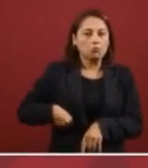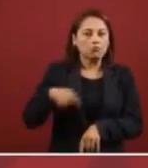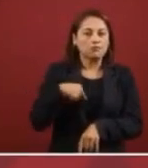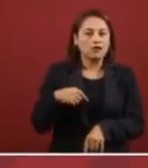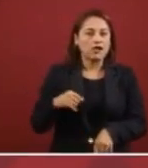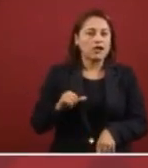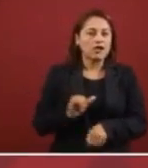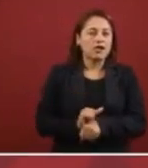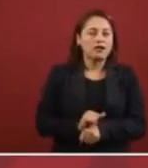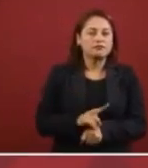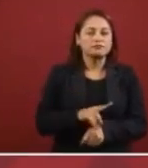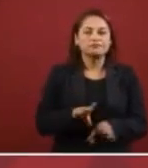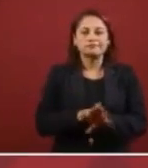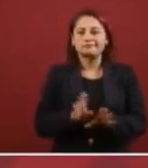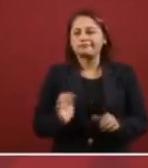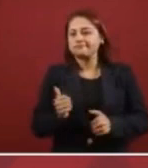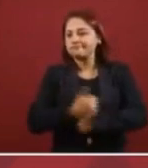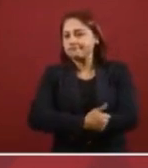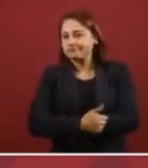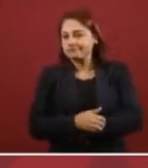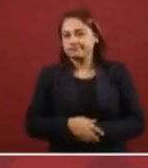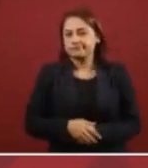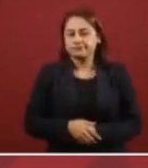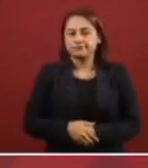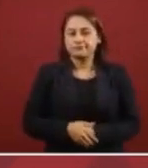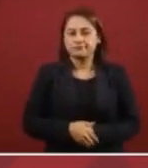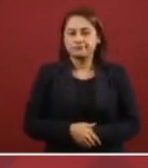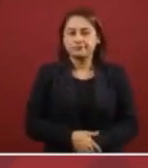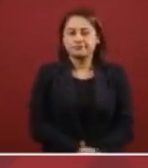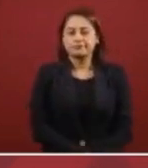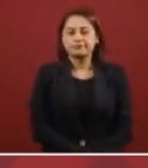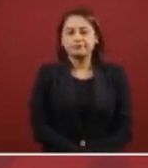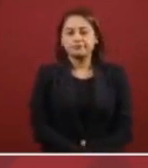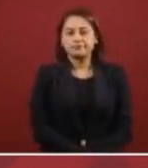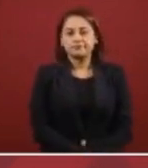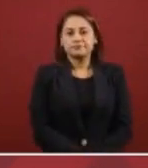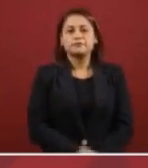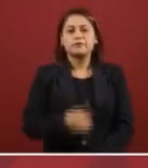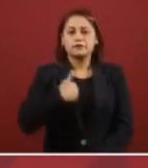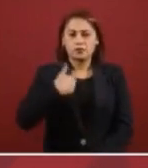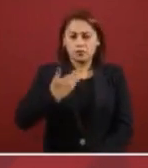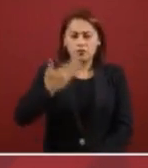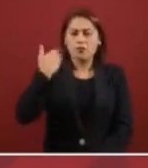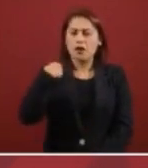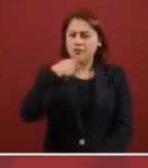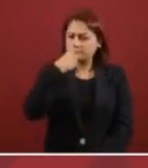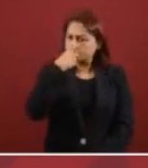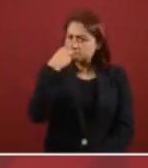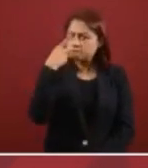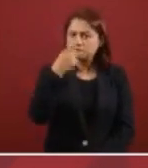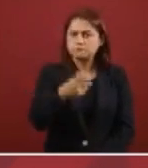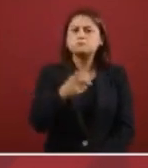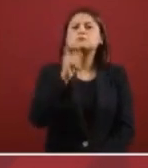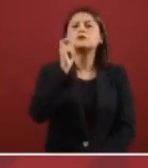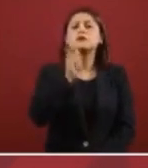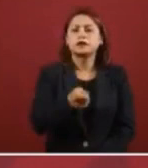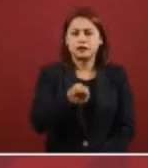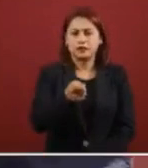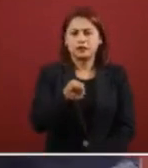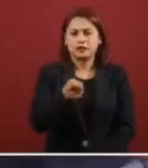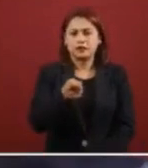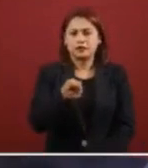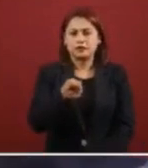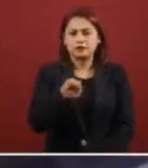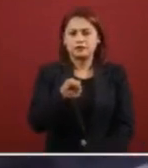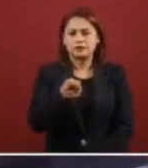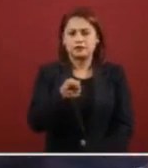lowest man on the totem pole were the ones that were getting punished. And I expressed before that the best way